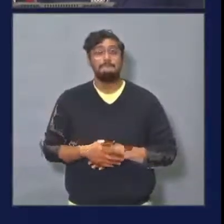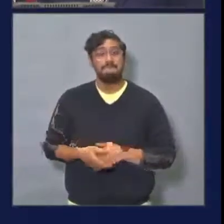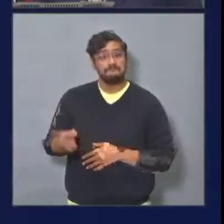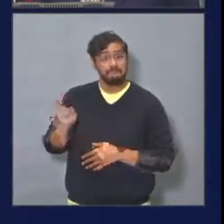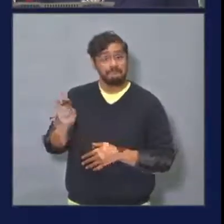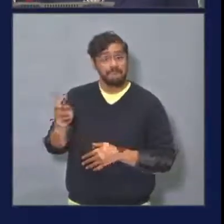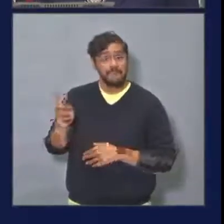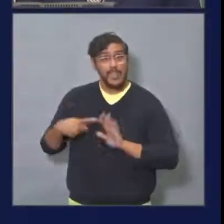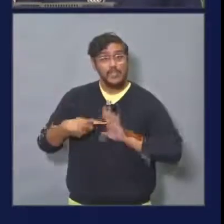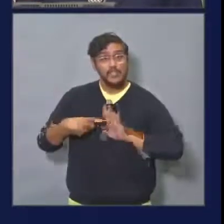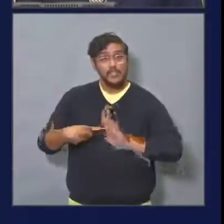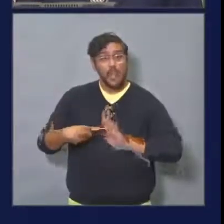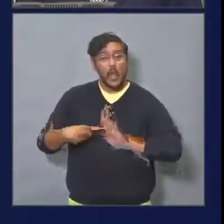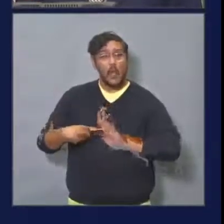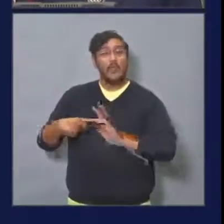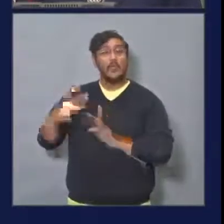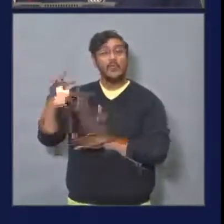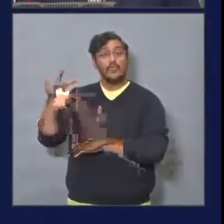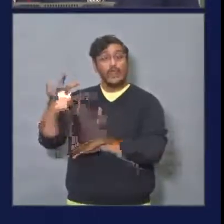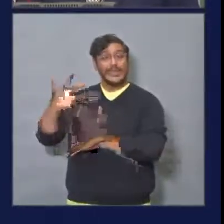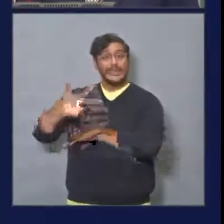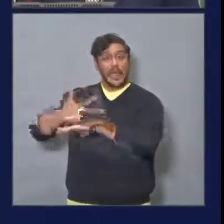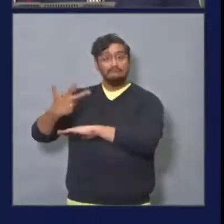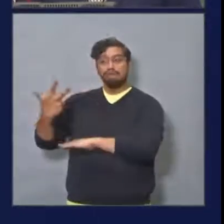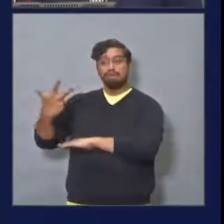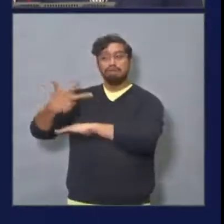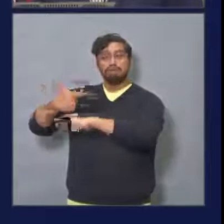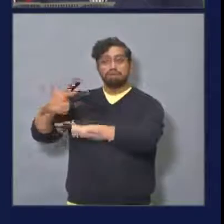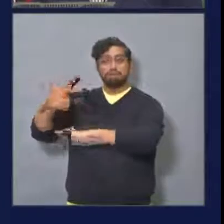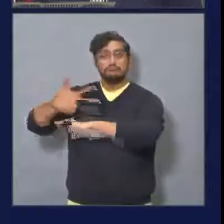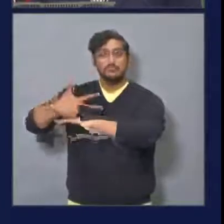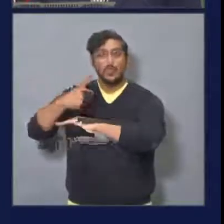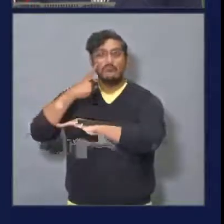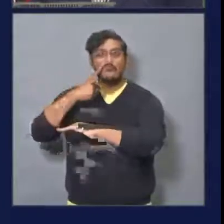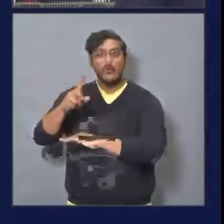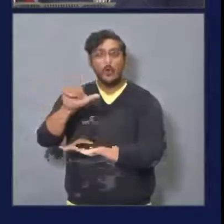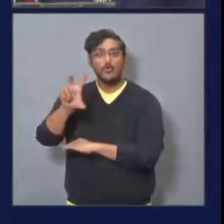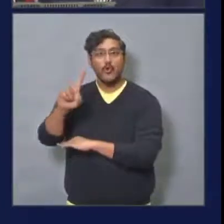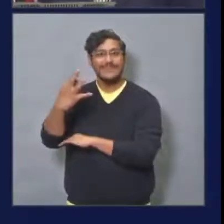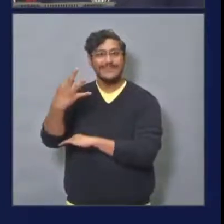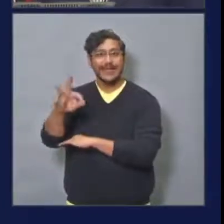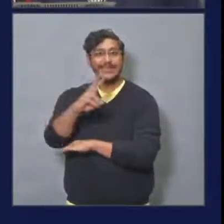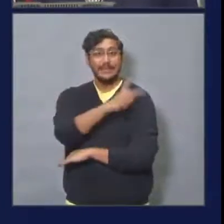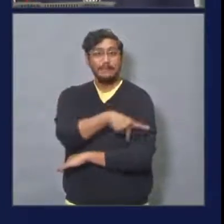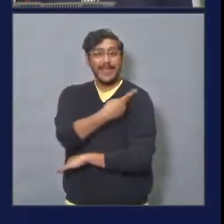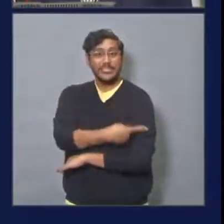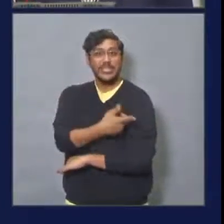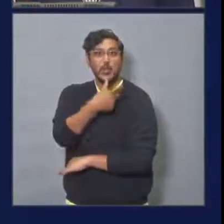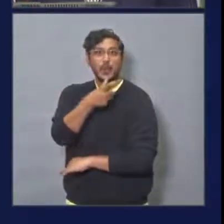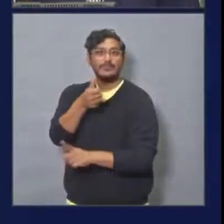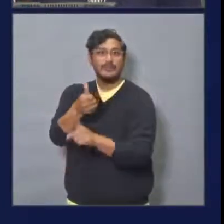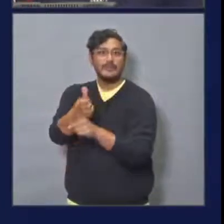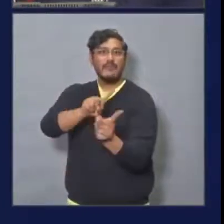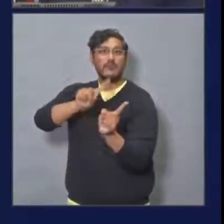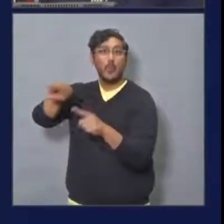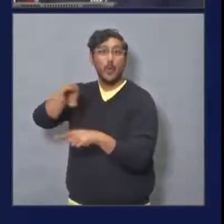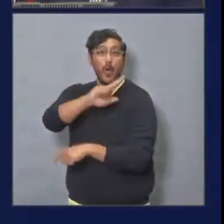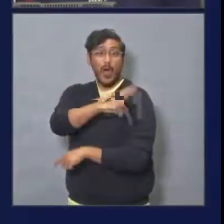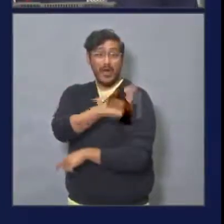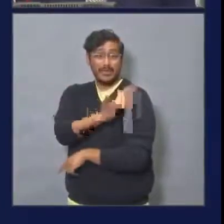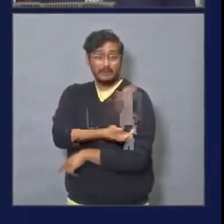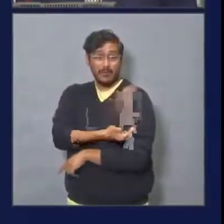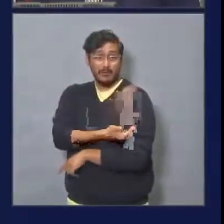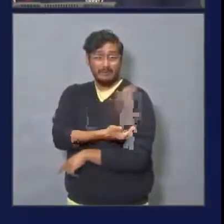This slide shows the past 3-day averages over time of daily COVID-19 patients that are hospitalized. And this should